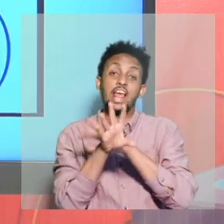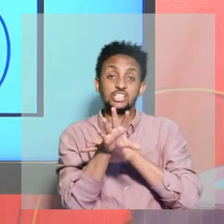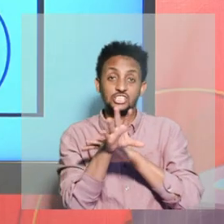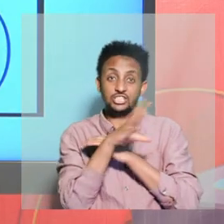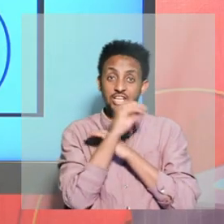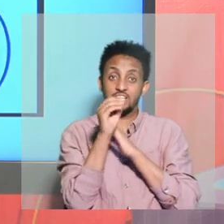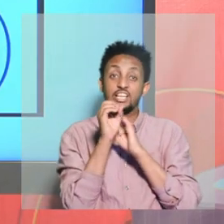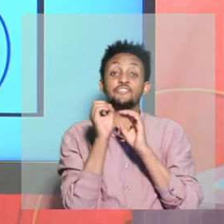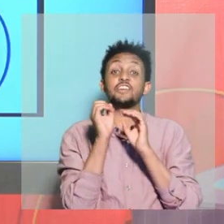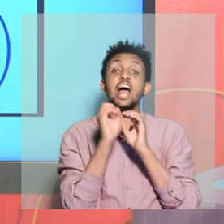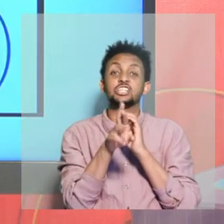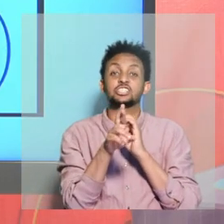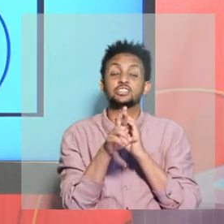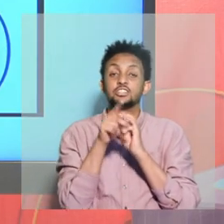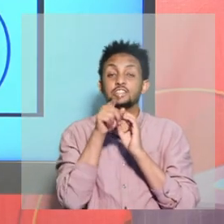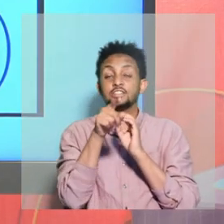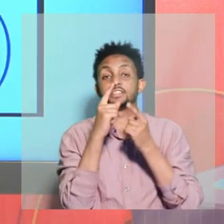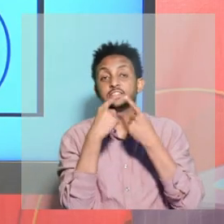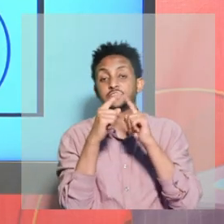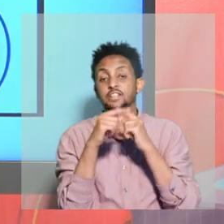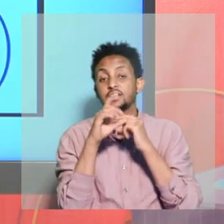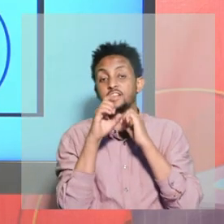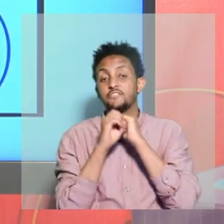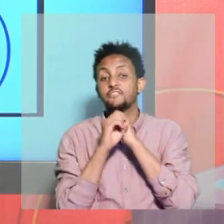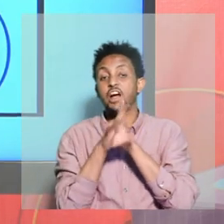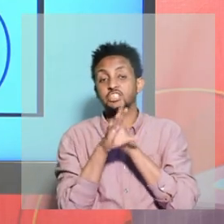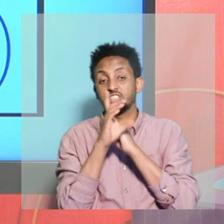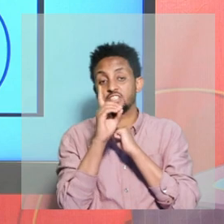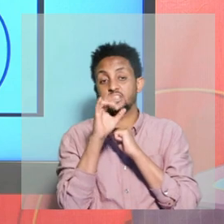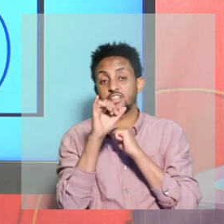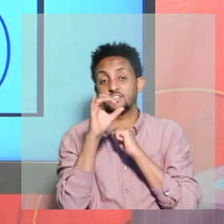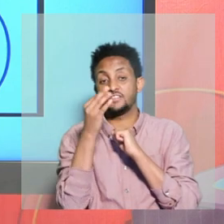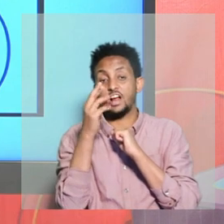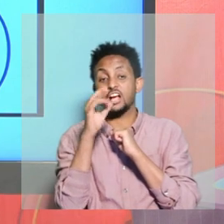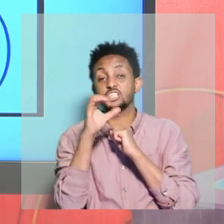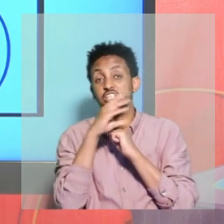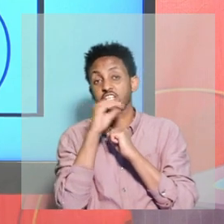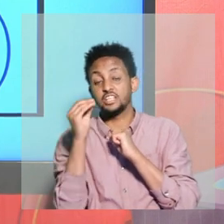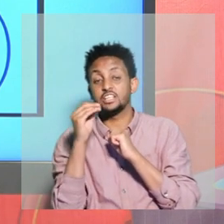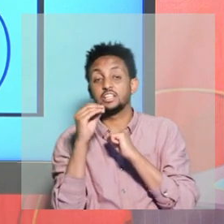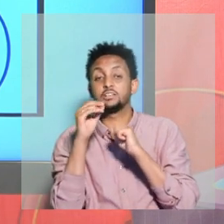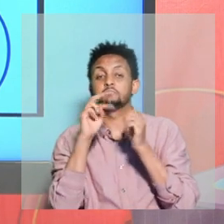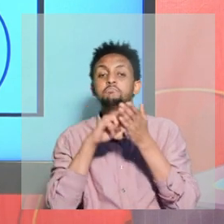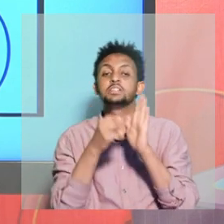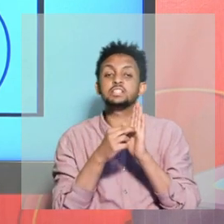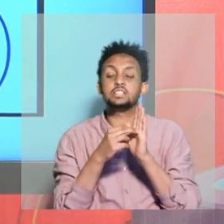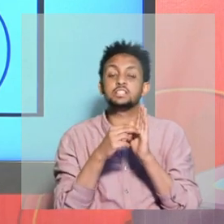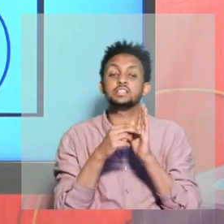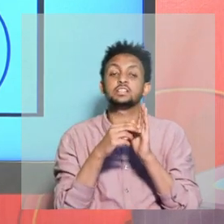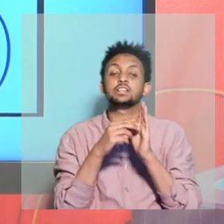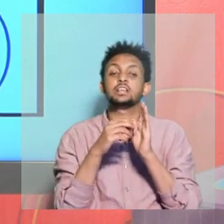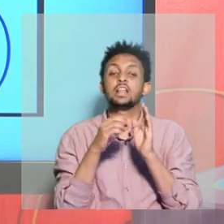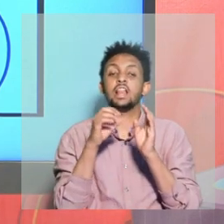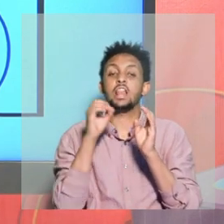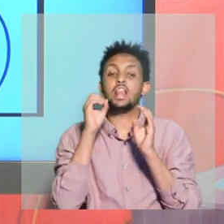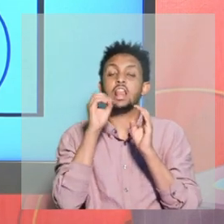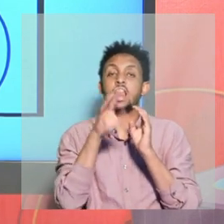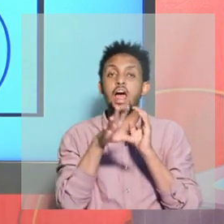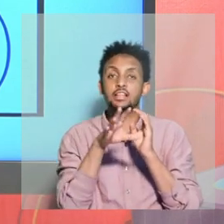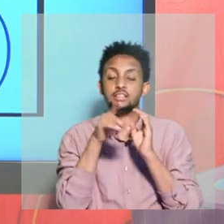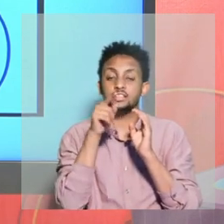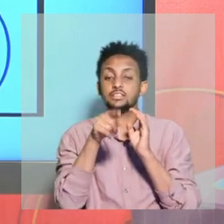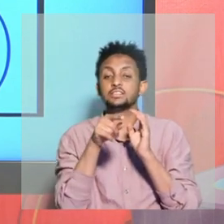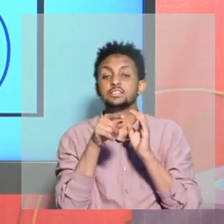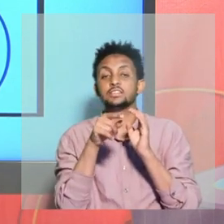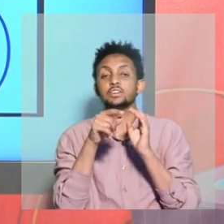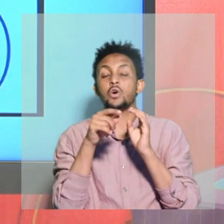and refraction. There is also diffraction and interference. Diffraction means the scattering of light as